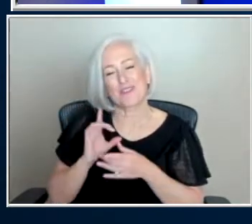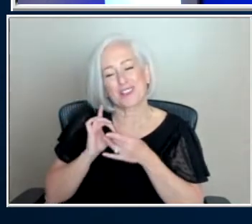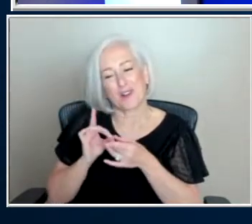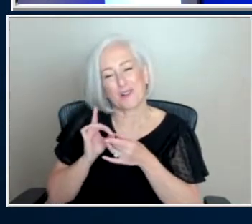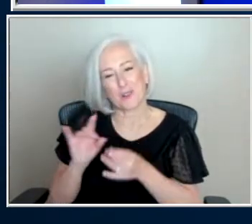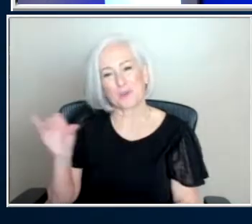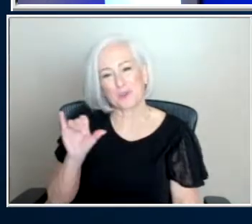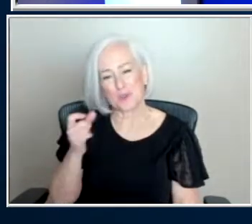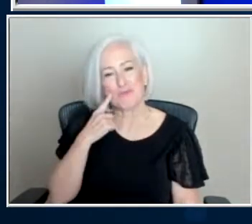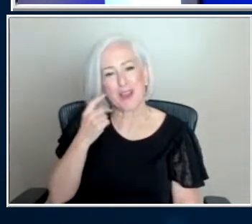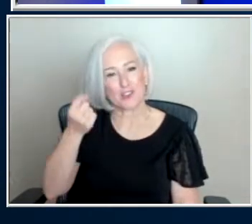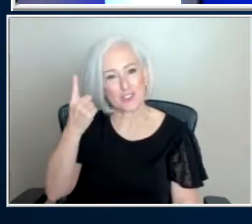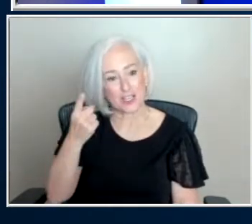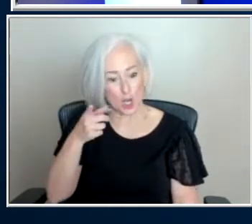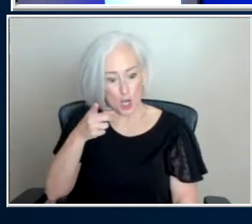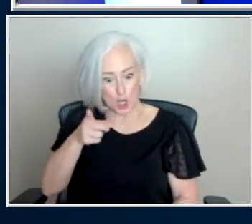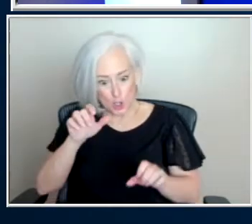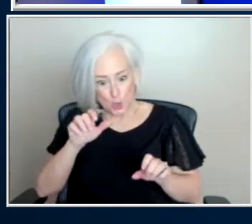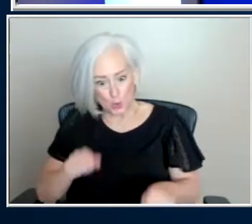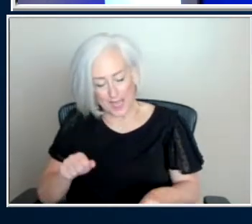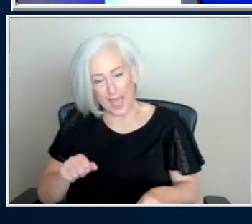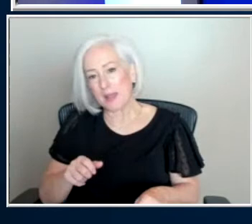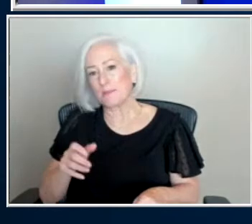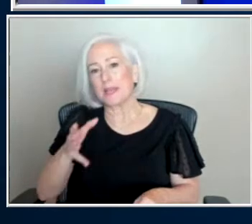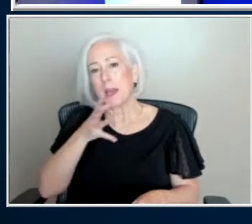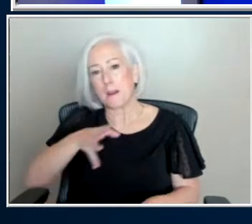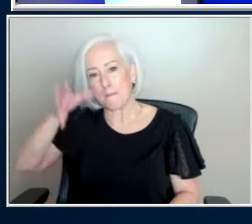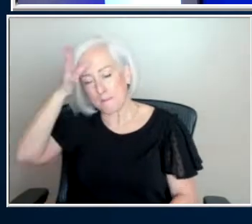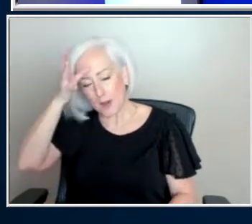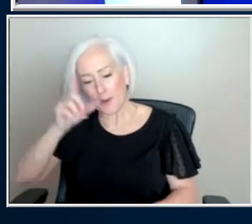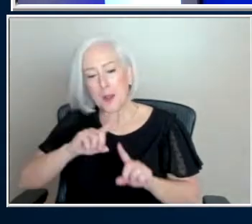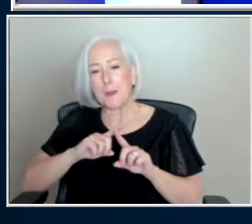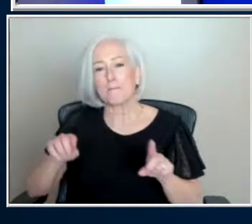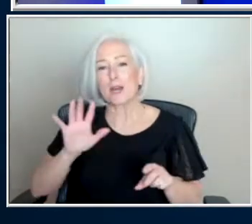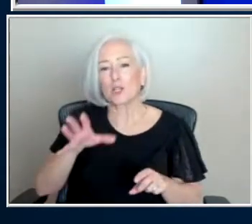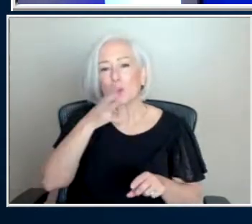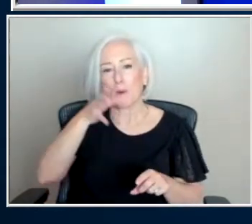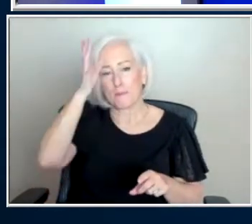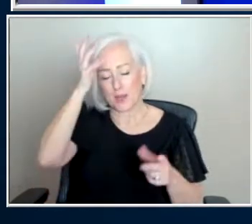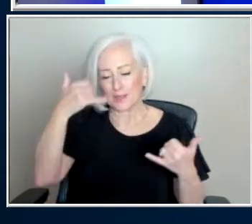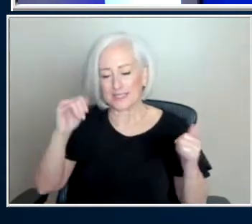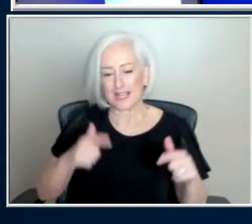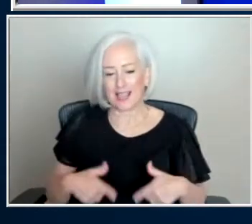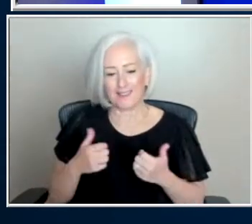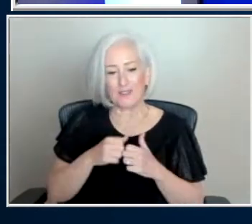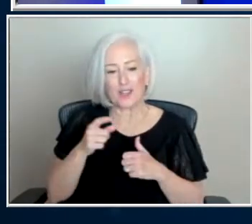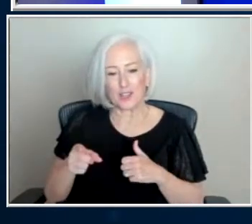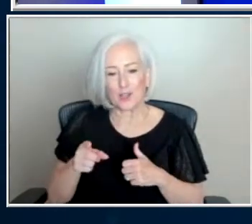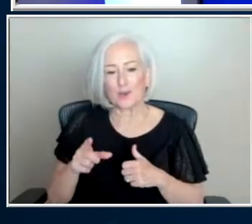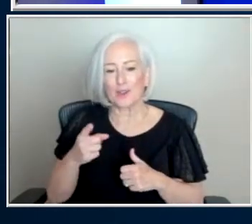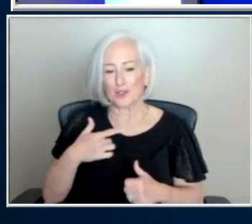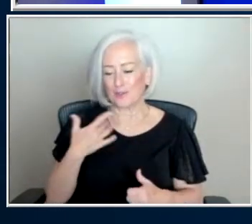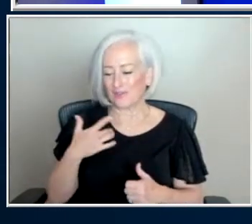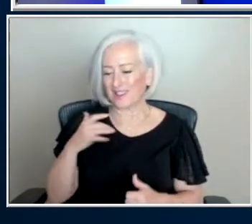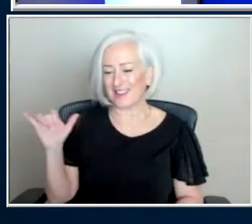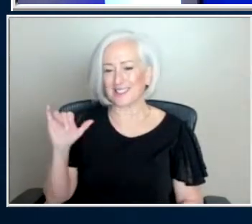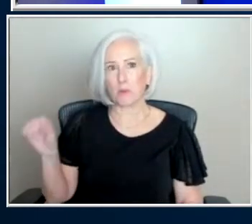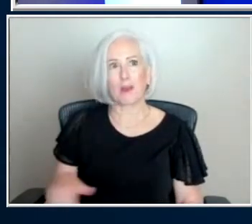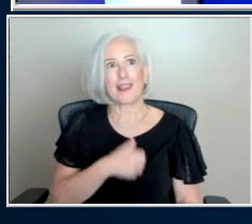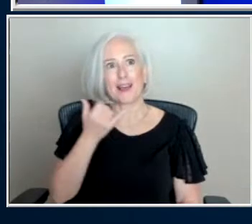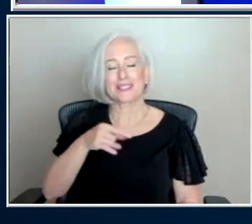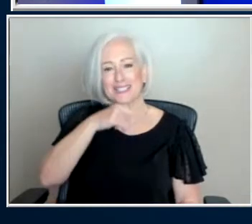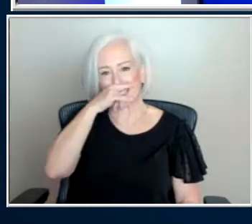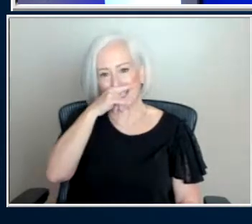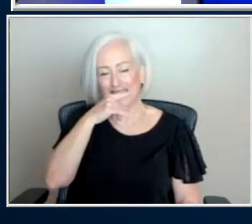be a parent, but when your parent is still living with you, you still feel like someone's kid, and there's just such a power behind that. So we just appreciate